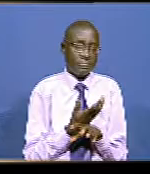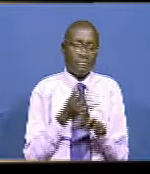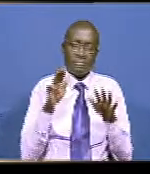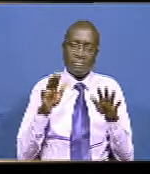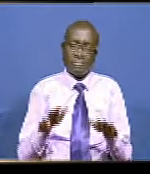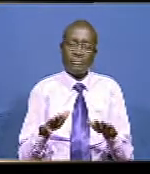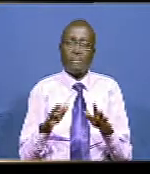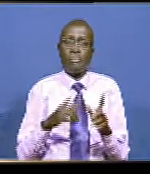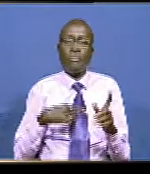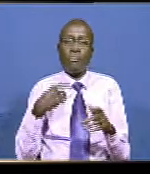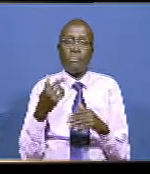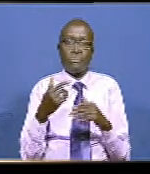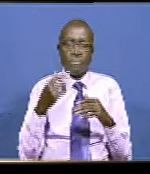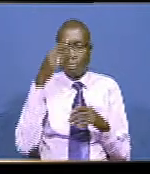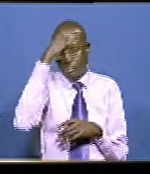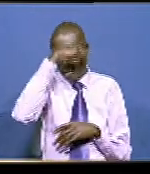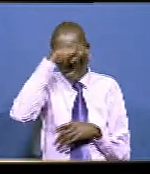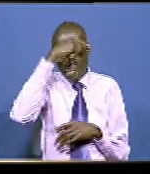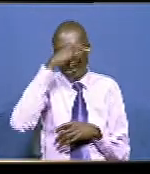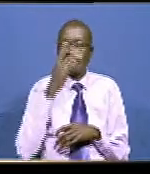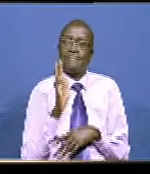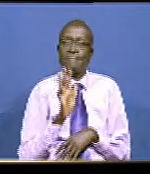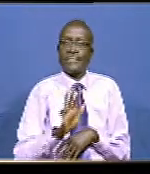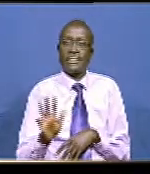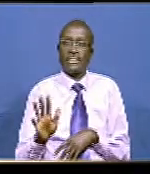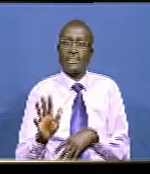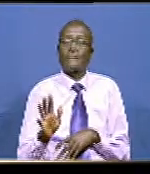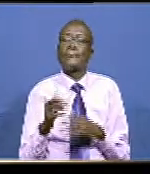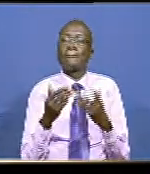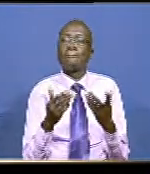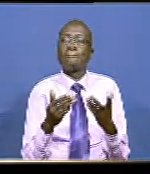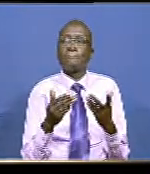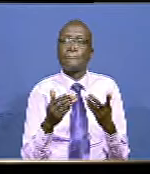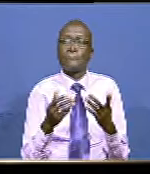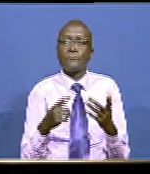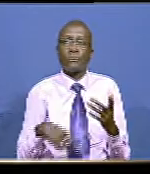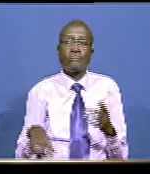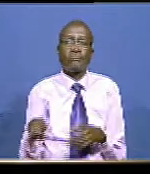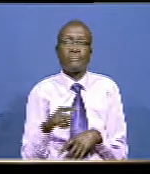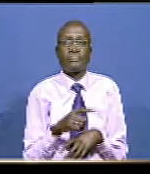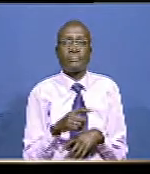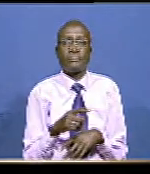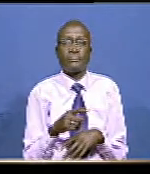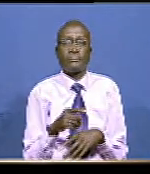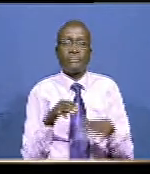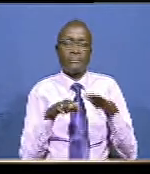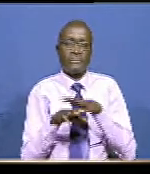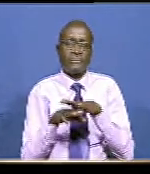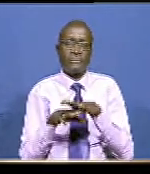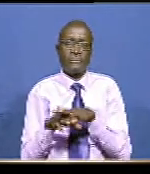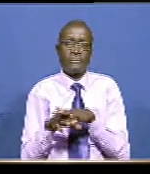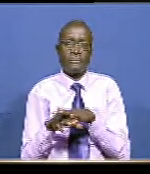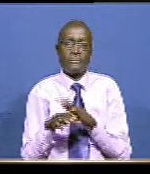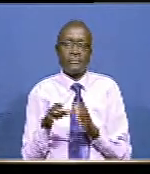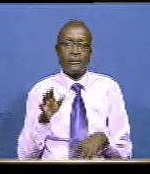Until we were after campus. When you go to campus, sorry, then you can easily access outside. You know, mom was